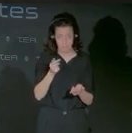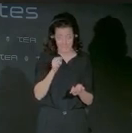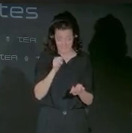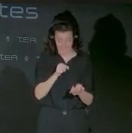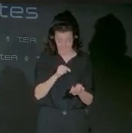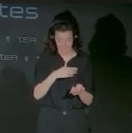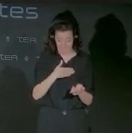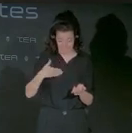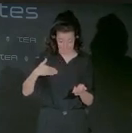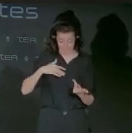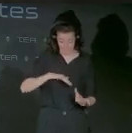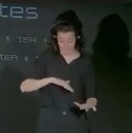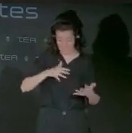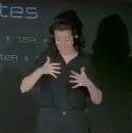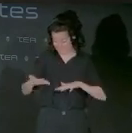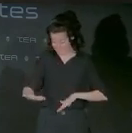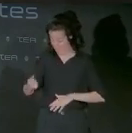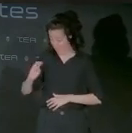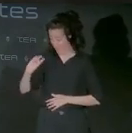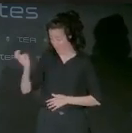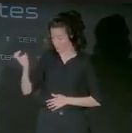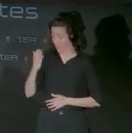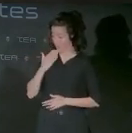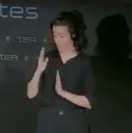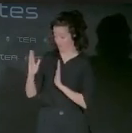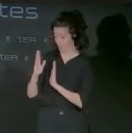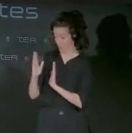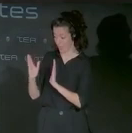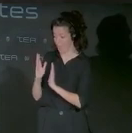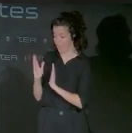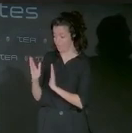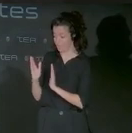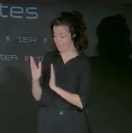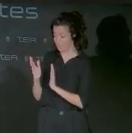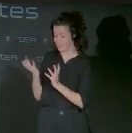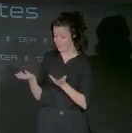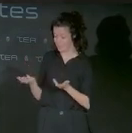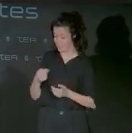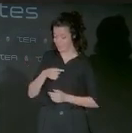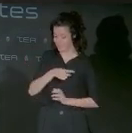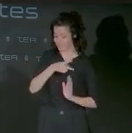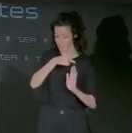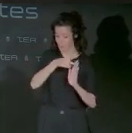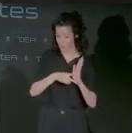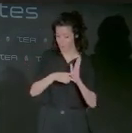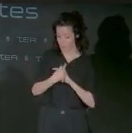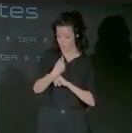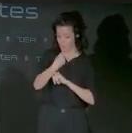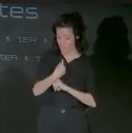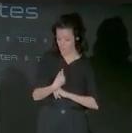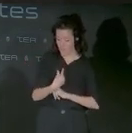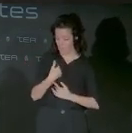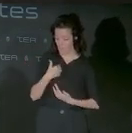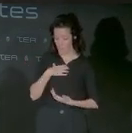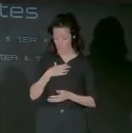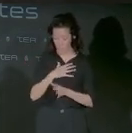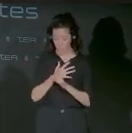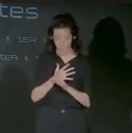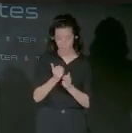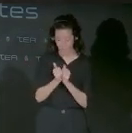being imposed for being fair may not, in fact, be good in particular